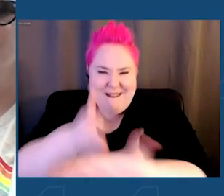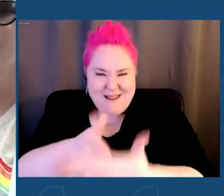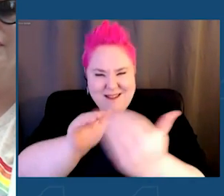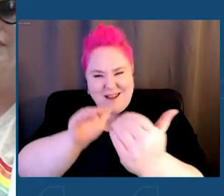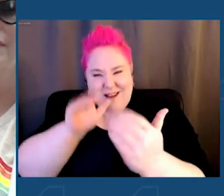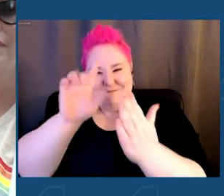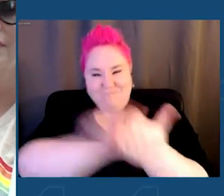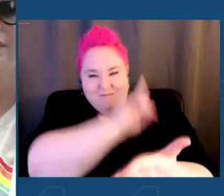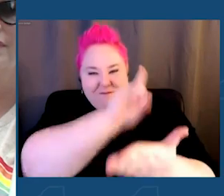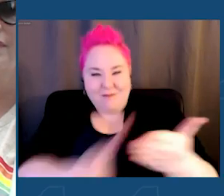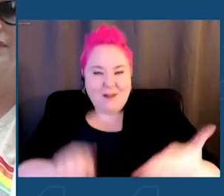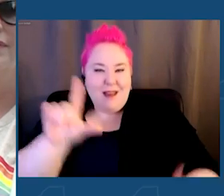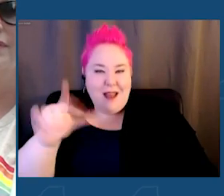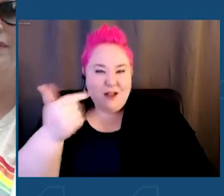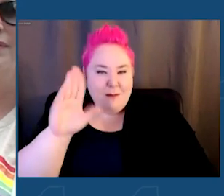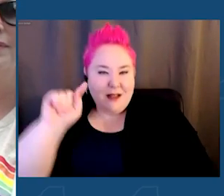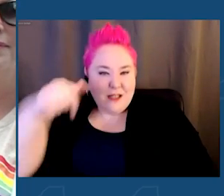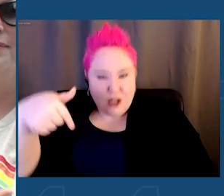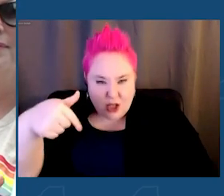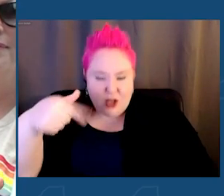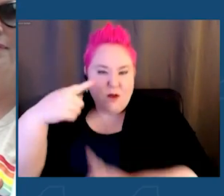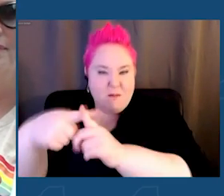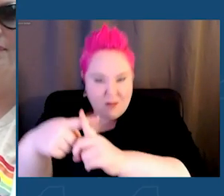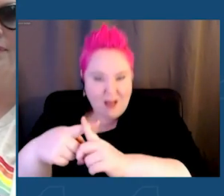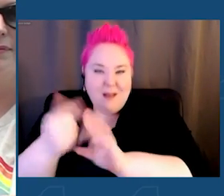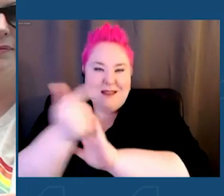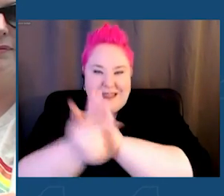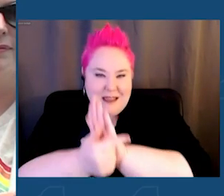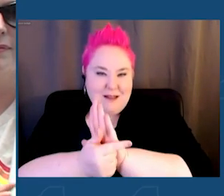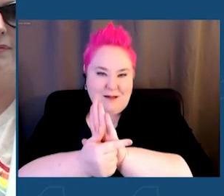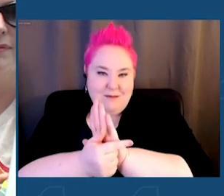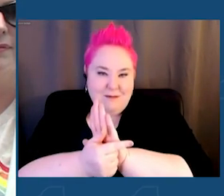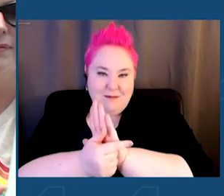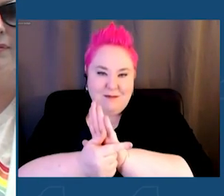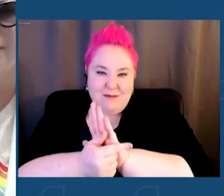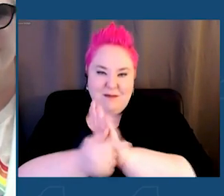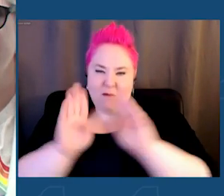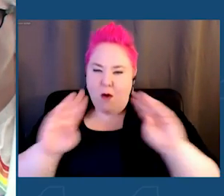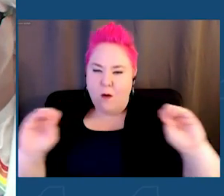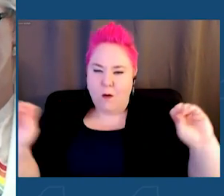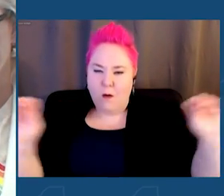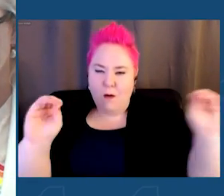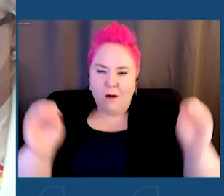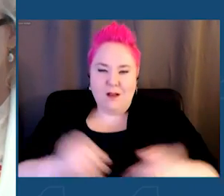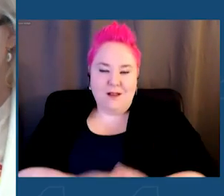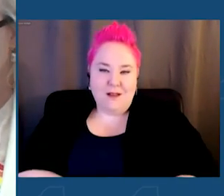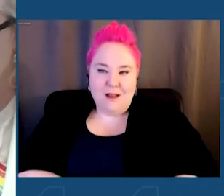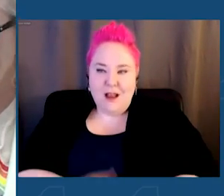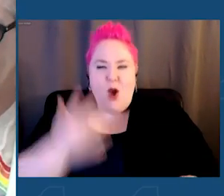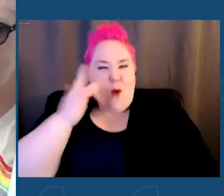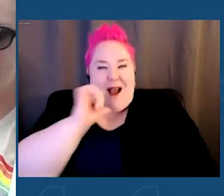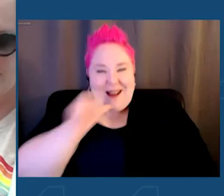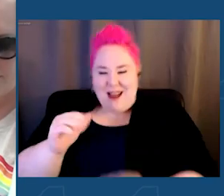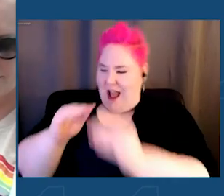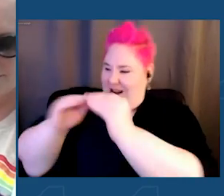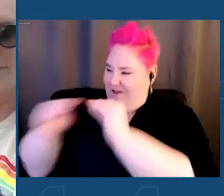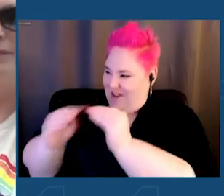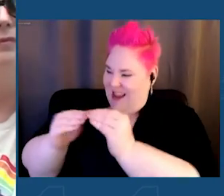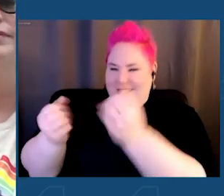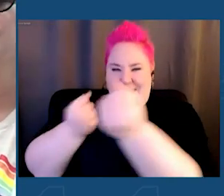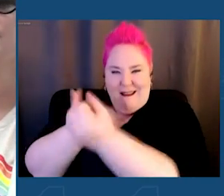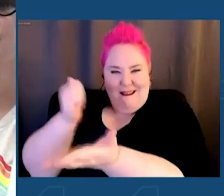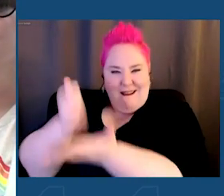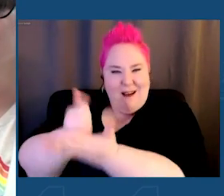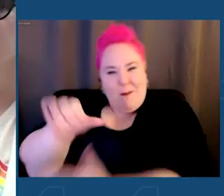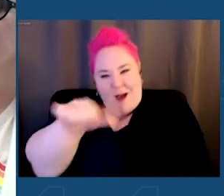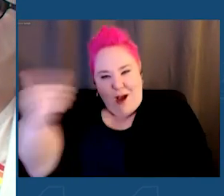anti-LGBTQ pieces of legislation this year. I mean, why don't you solve the other problems of society today?